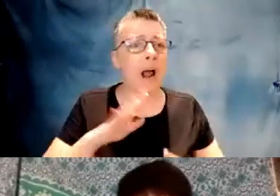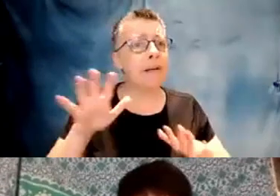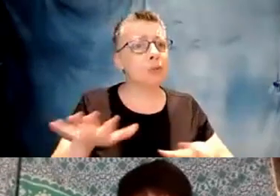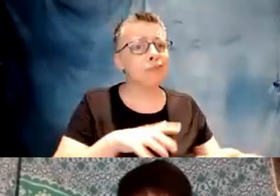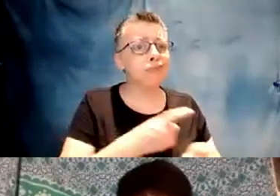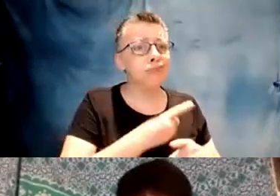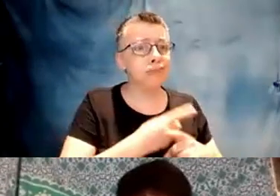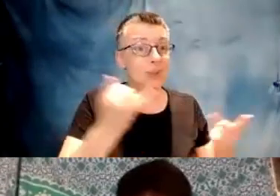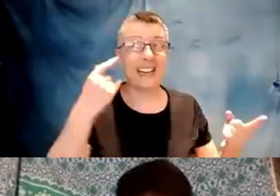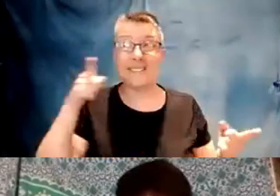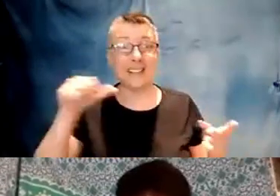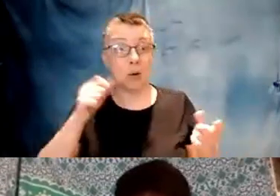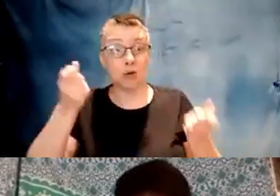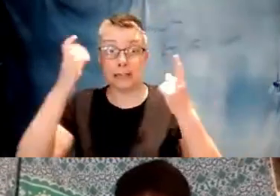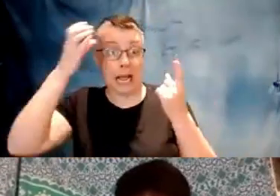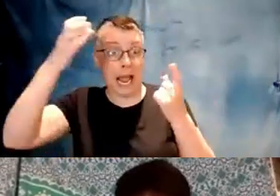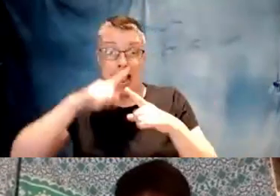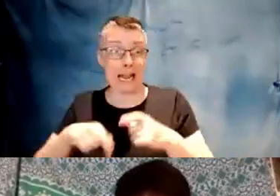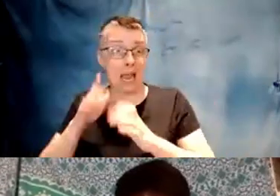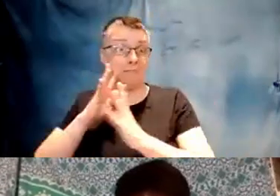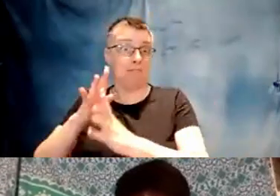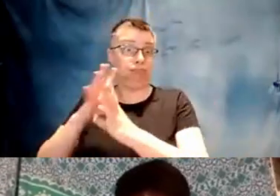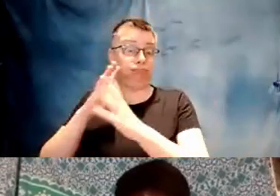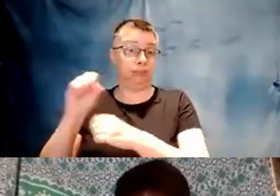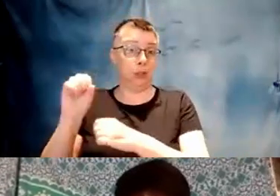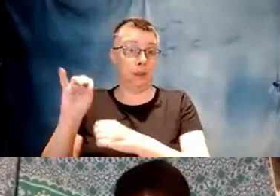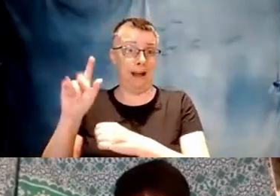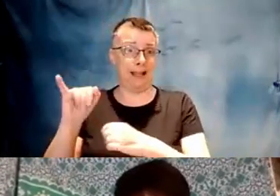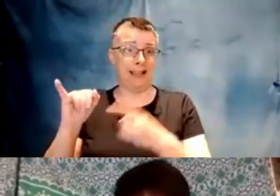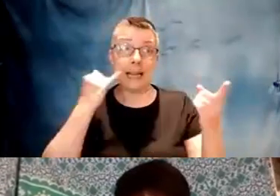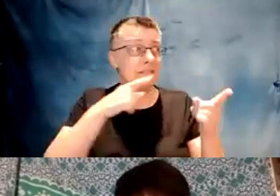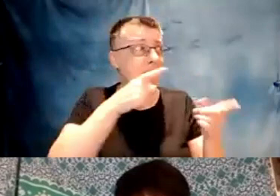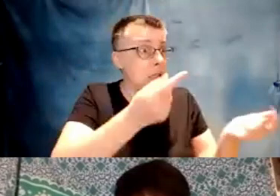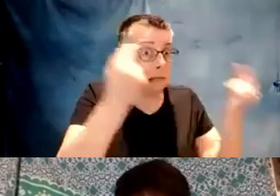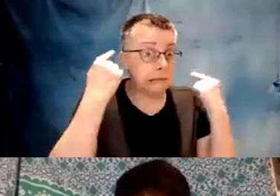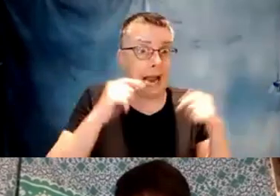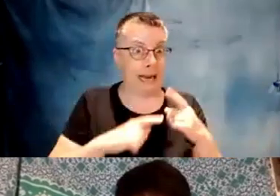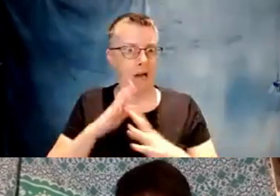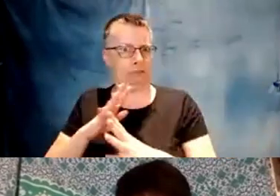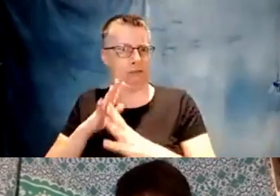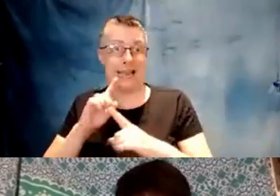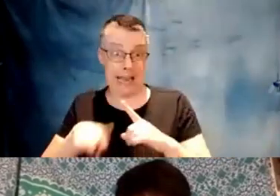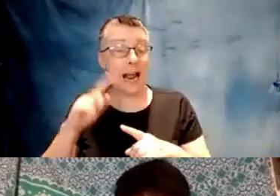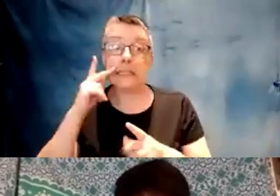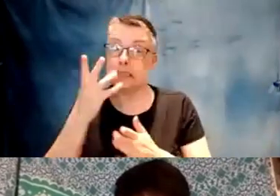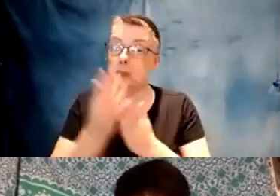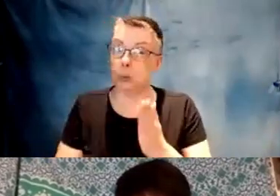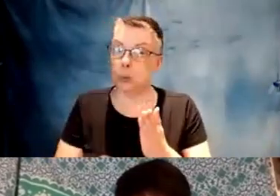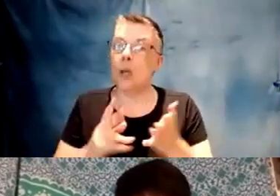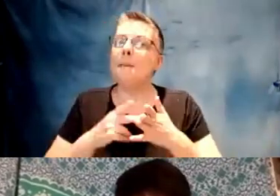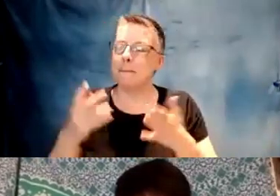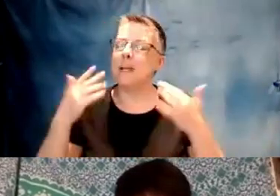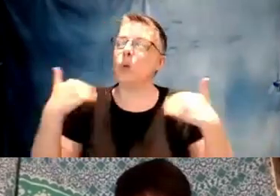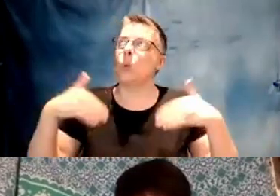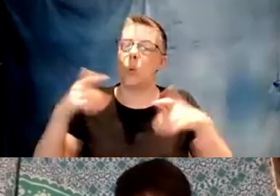understand the concept in English first, I can't explain it in Somali or vice versa. So I've seen the deficit. So I definitely agree. It's